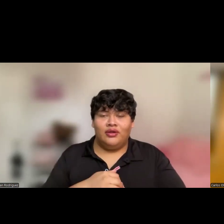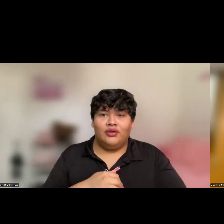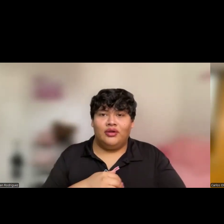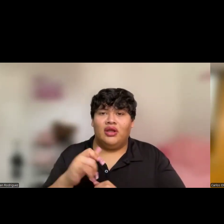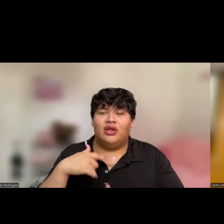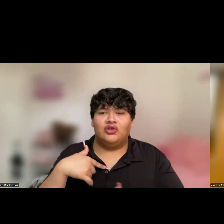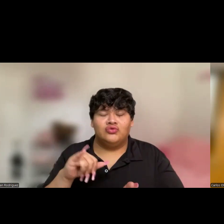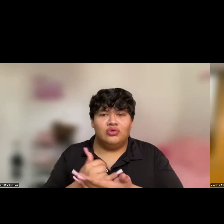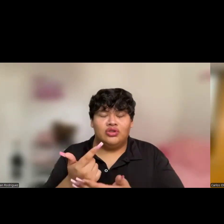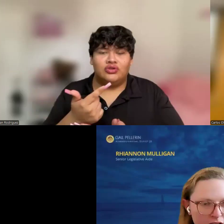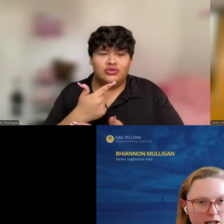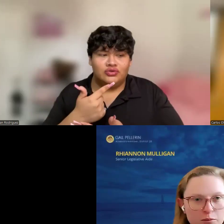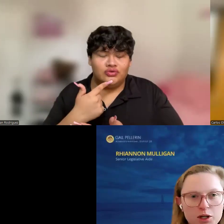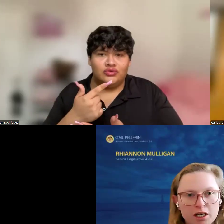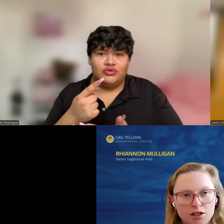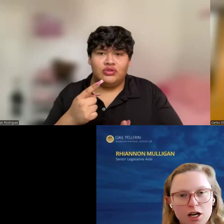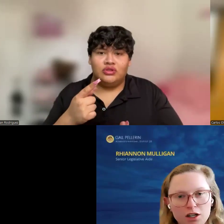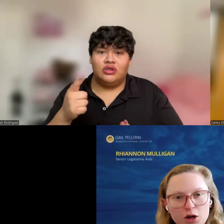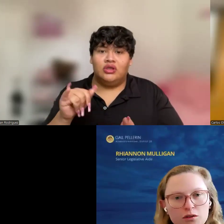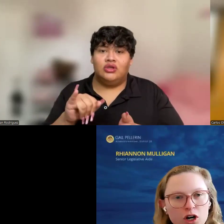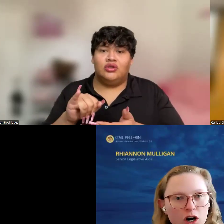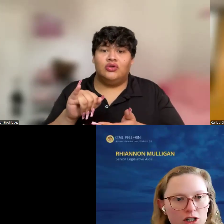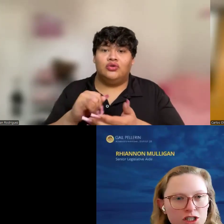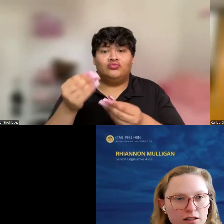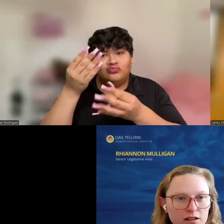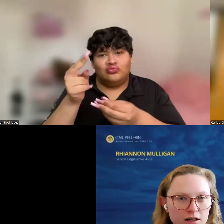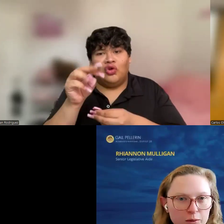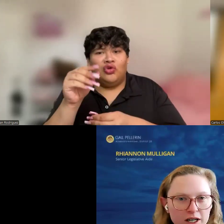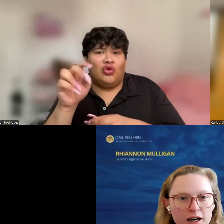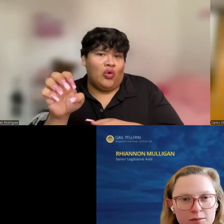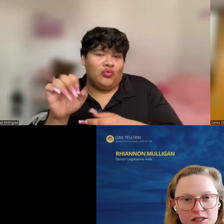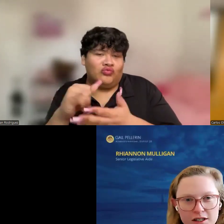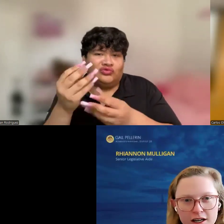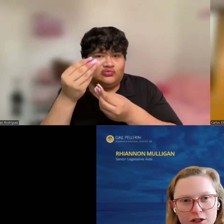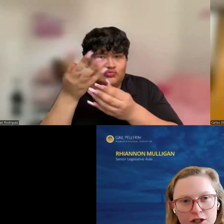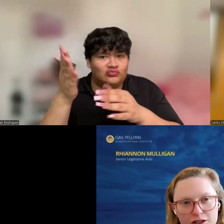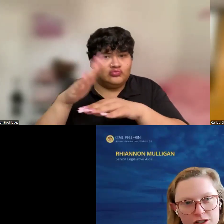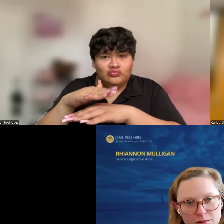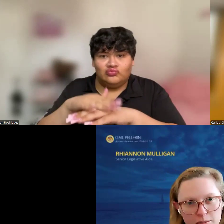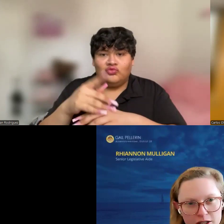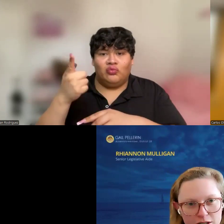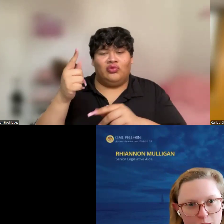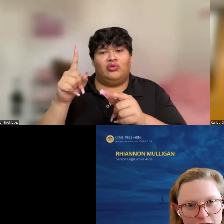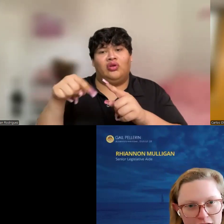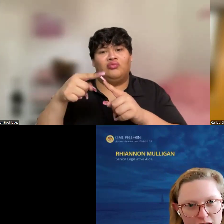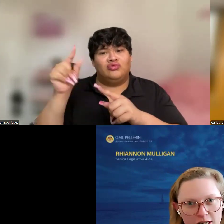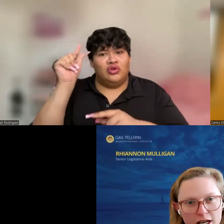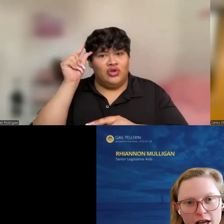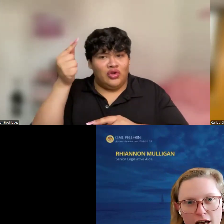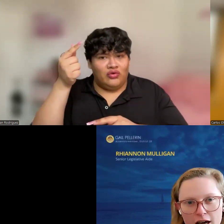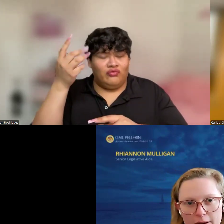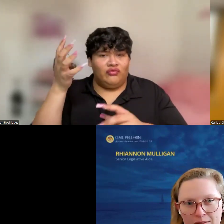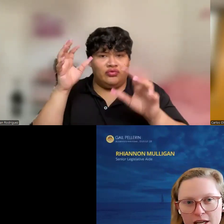wanted to kind of put a note of caution when it comes to the governor's budget